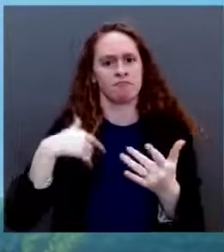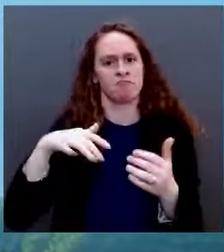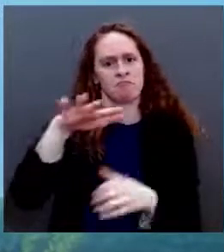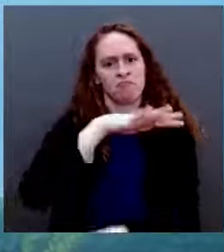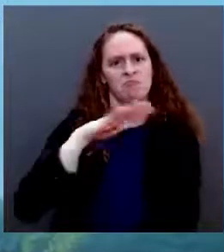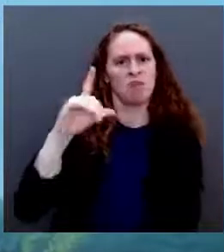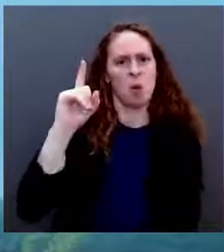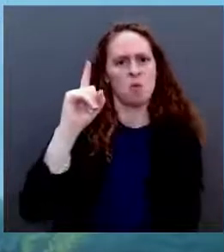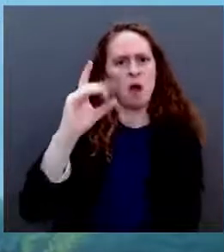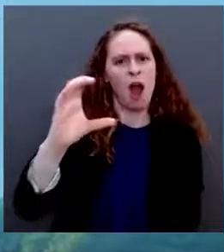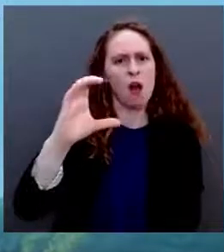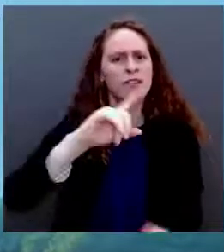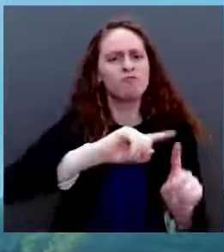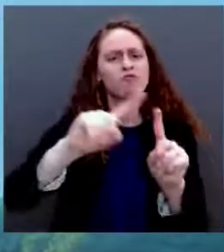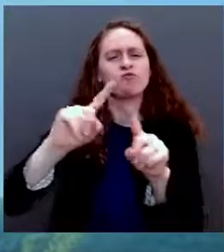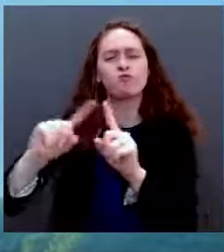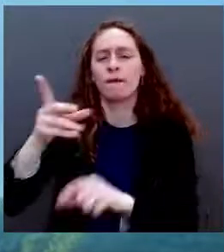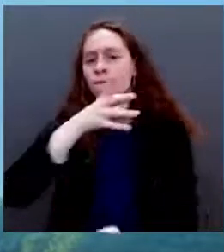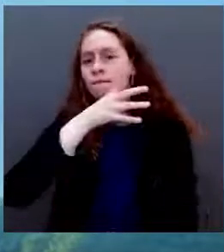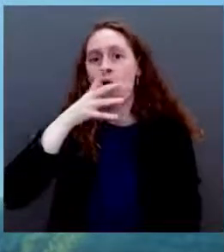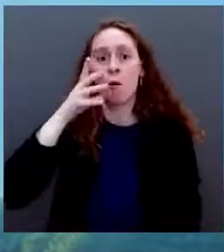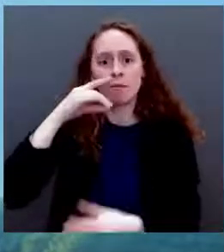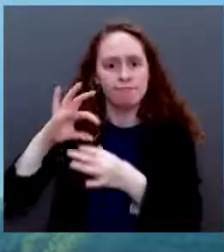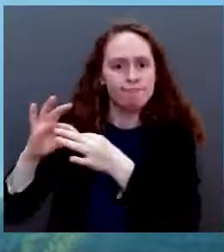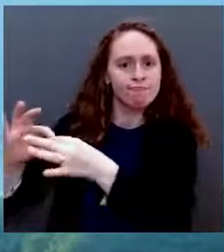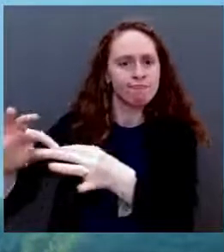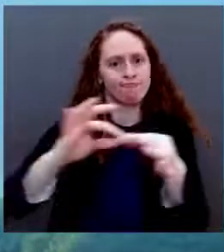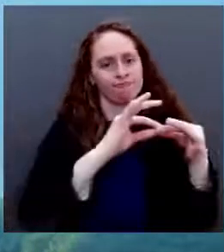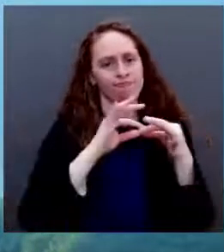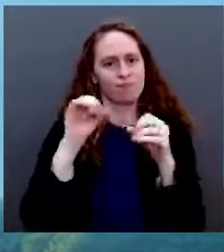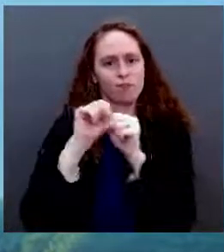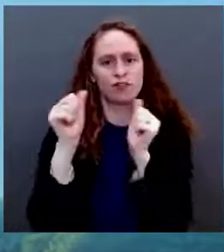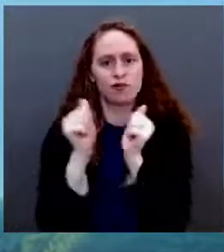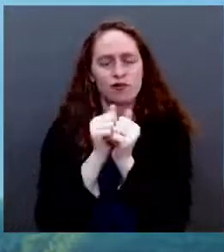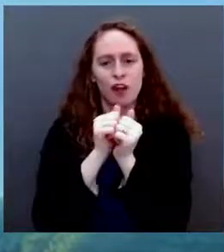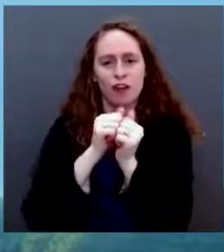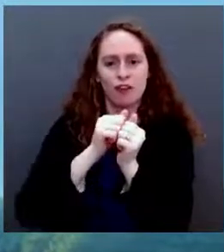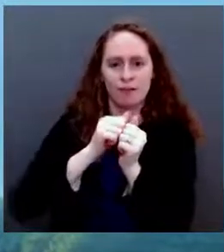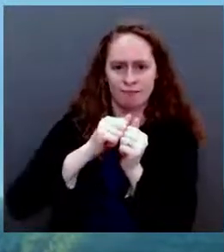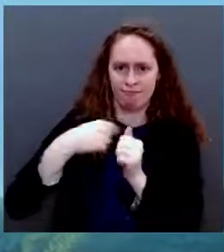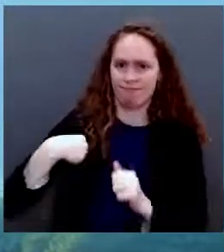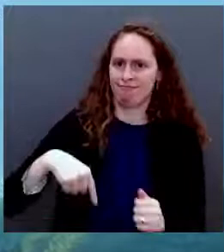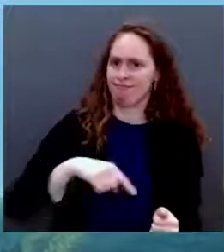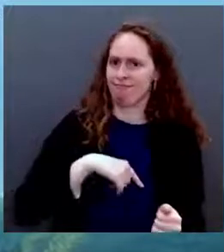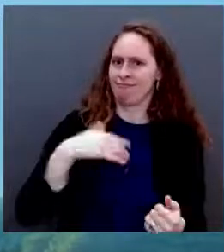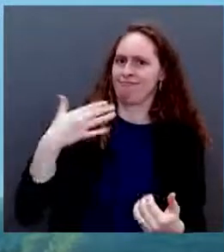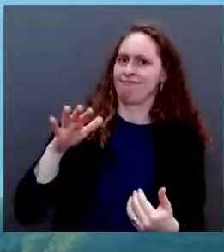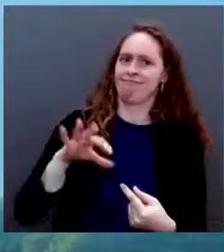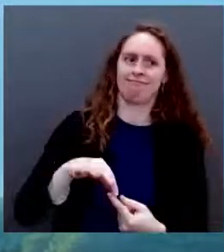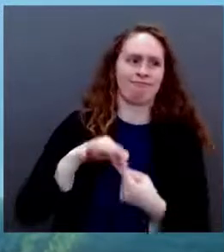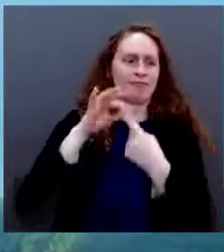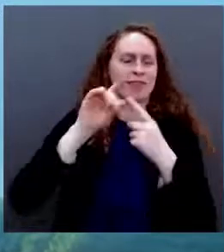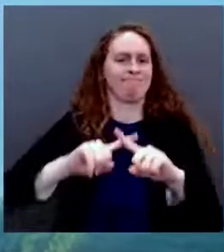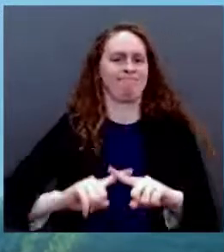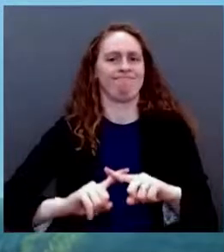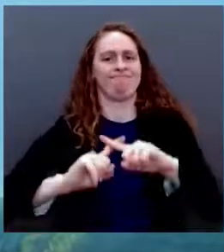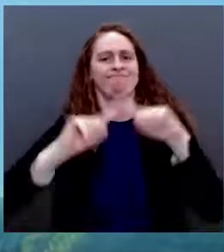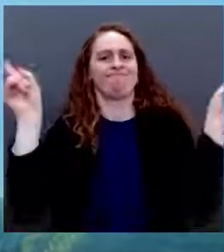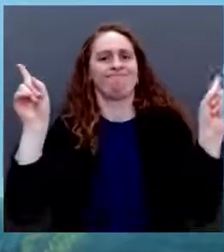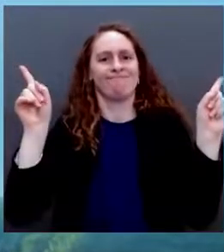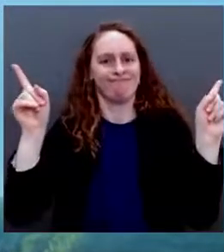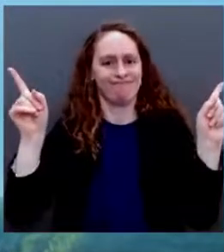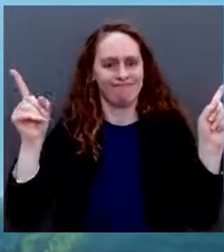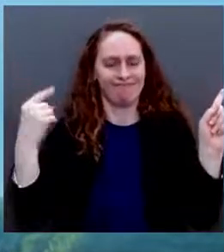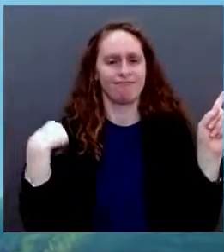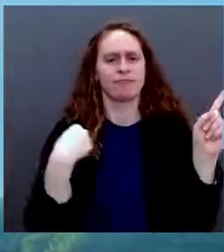and scalable model of partnering with farmers focuses on the financial viability and sustainability. And it brings